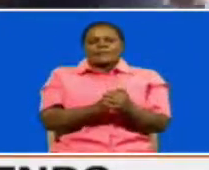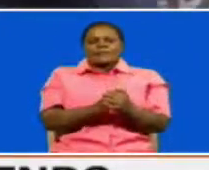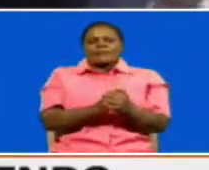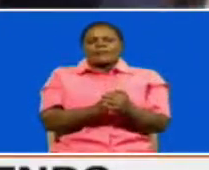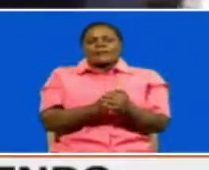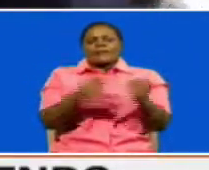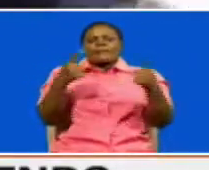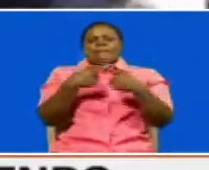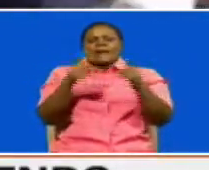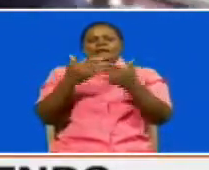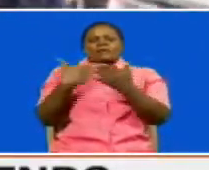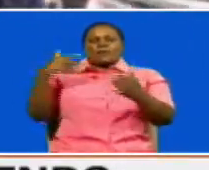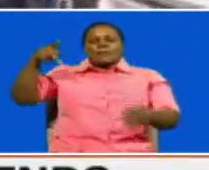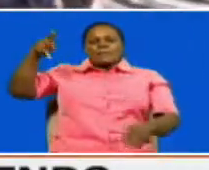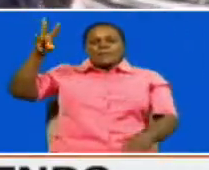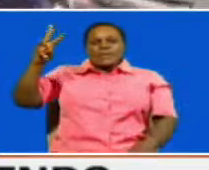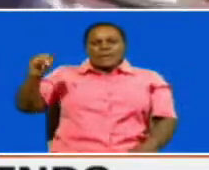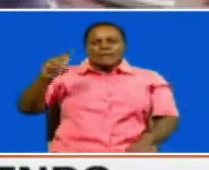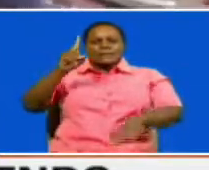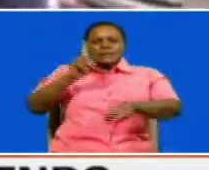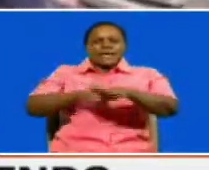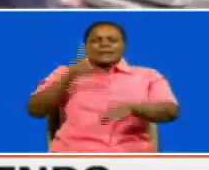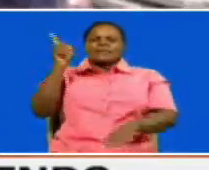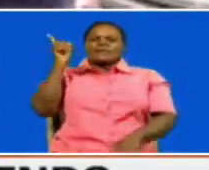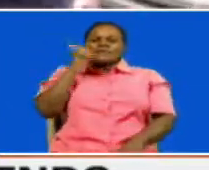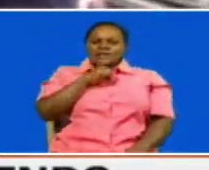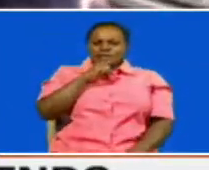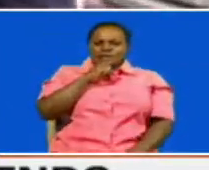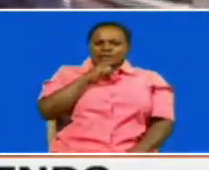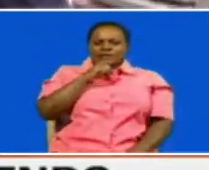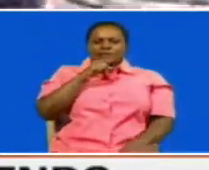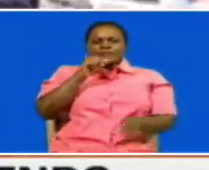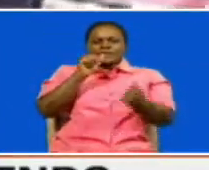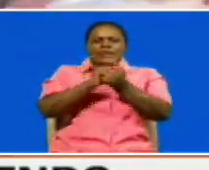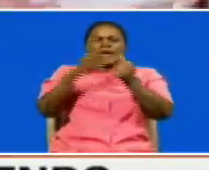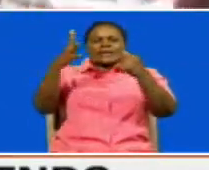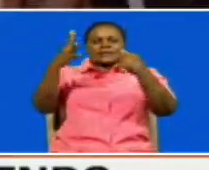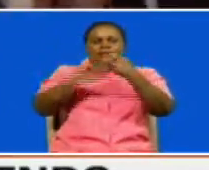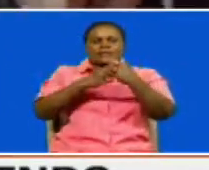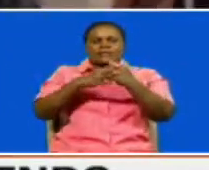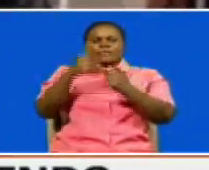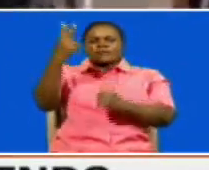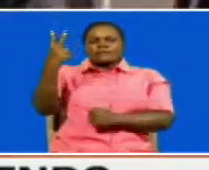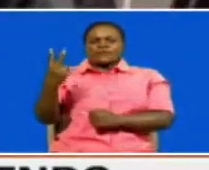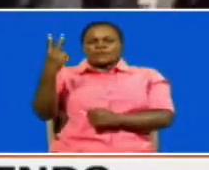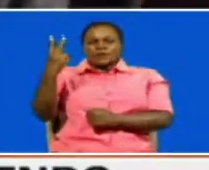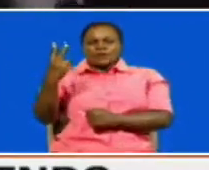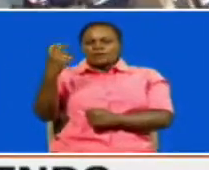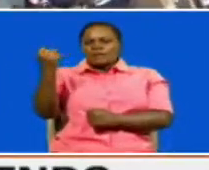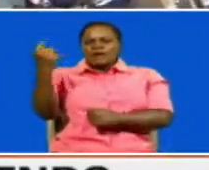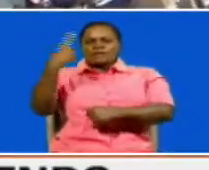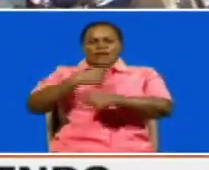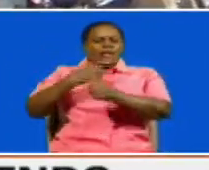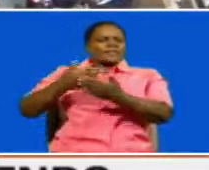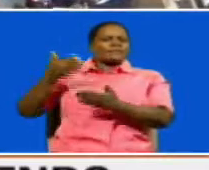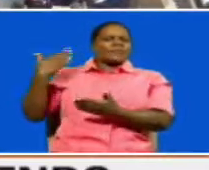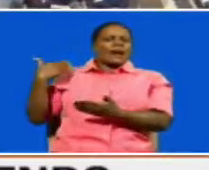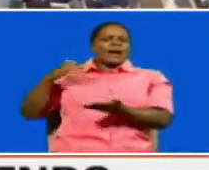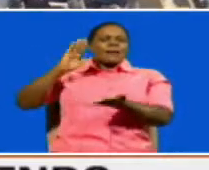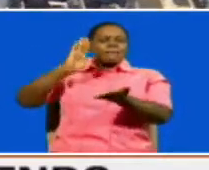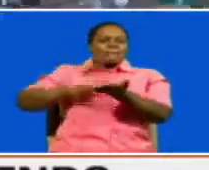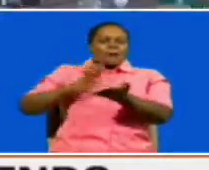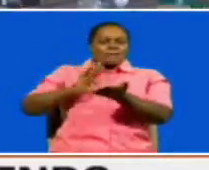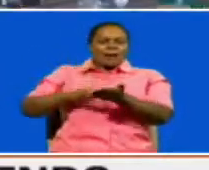20th, 2018. However, the former Prime Minister's tenure came to an end on the 19th of February, which is 5 days ago. In a statement,